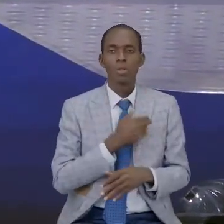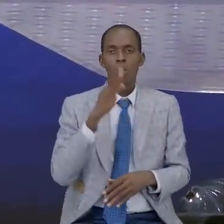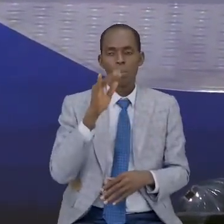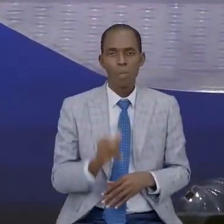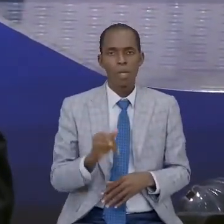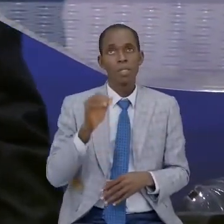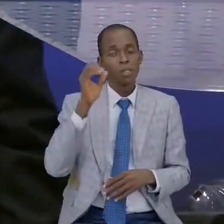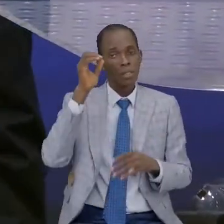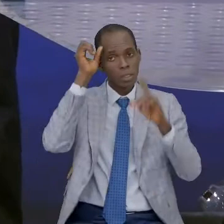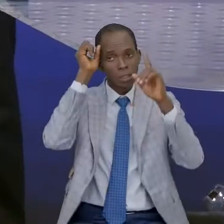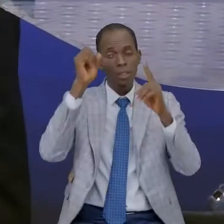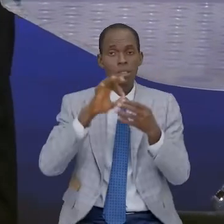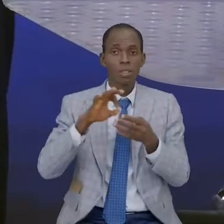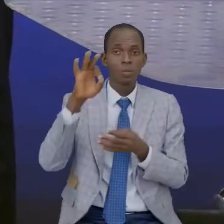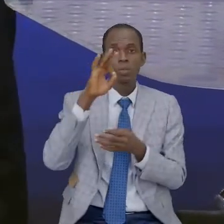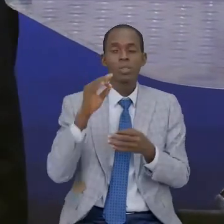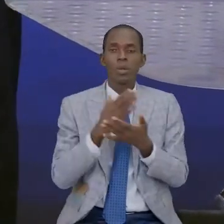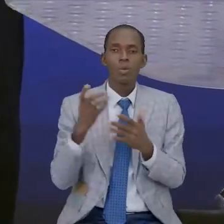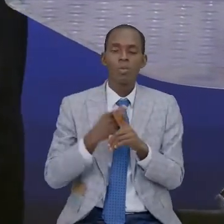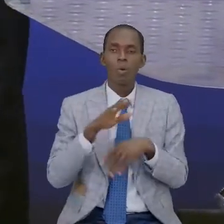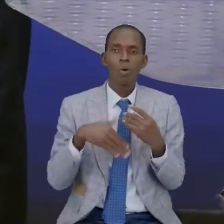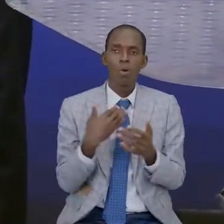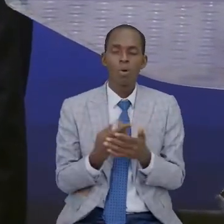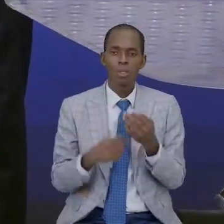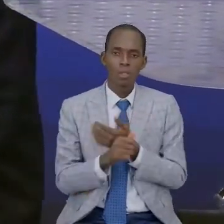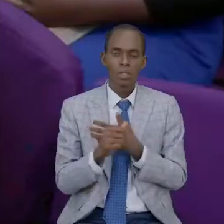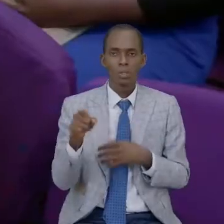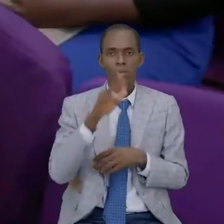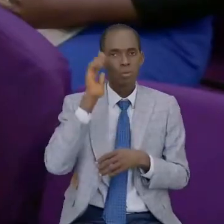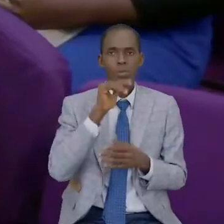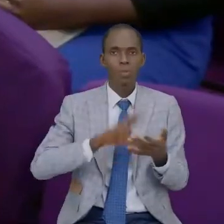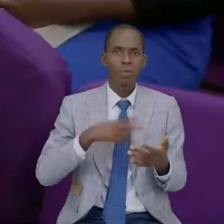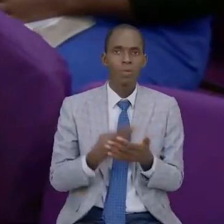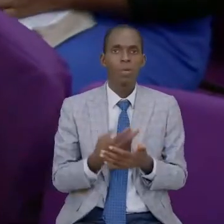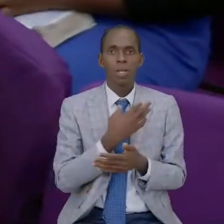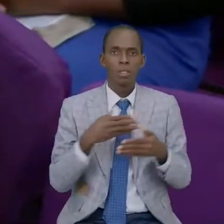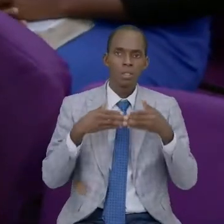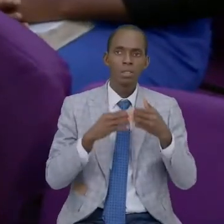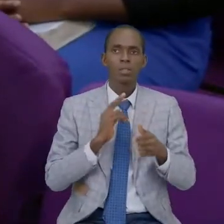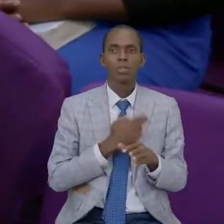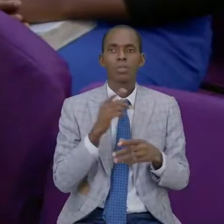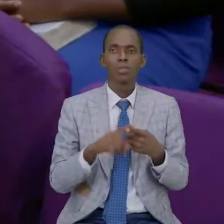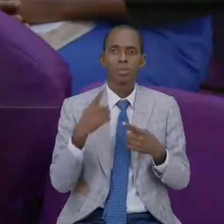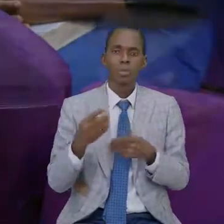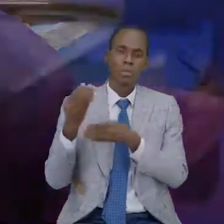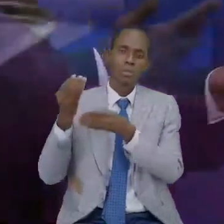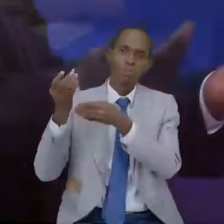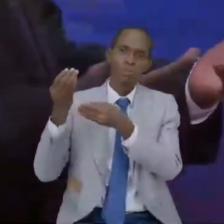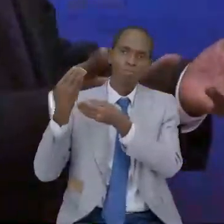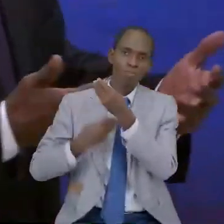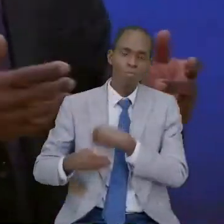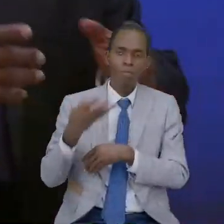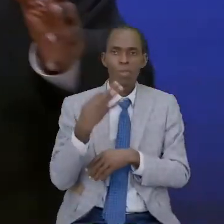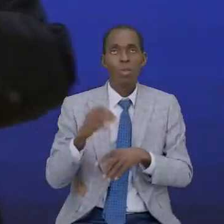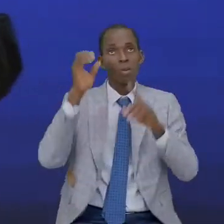us by his Spirit away from all those pitfalls, and you will not fall. He leads us to the inheriting of the